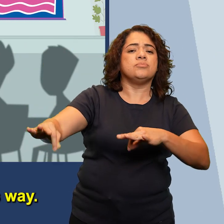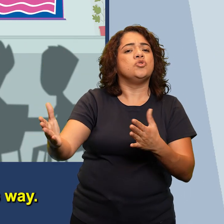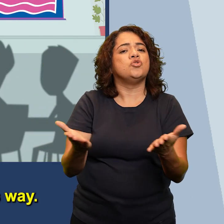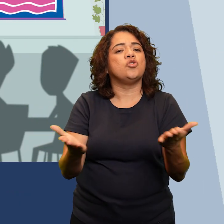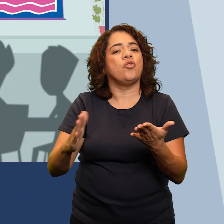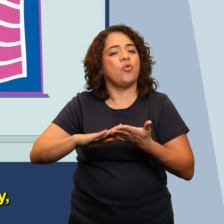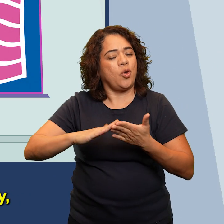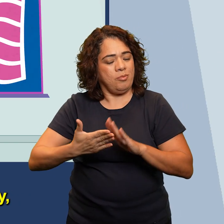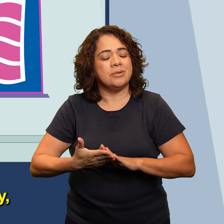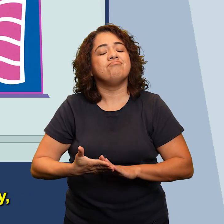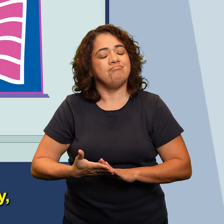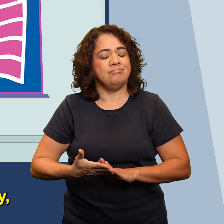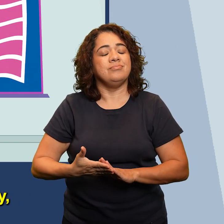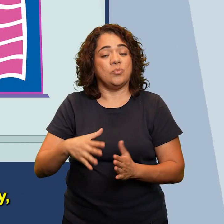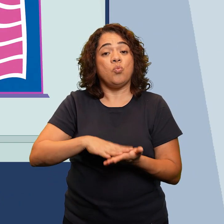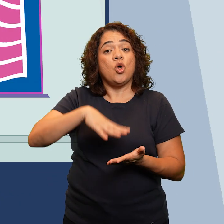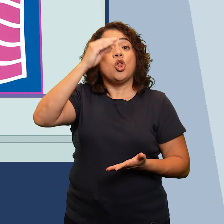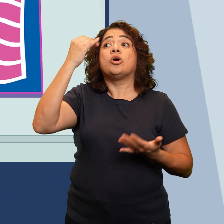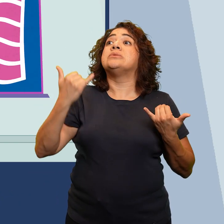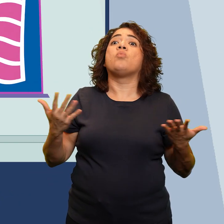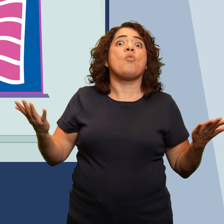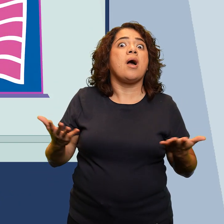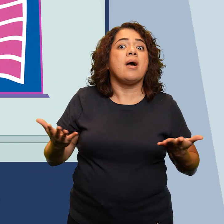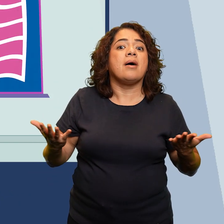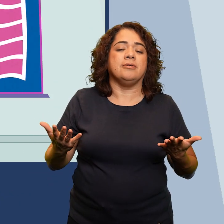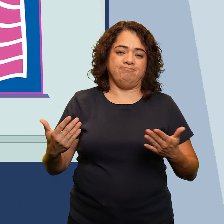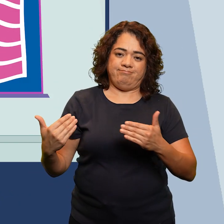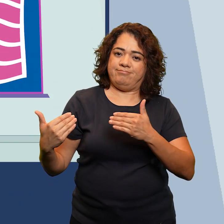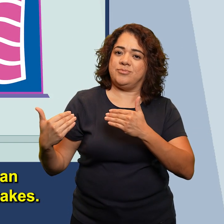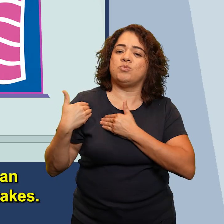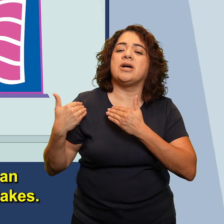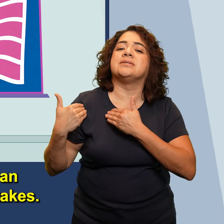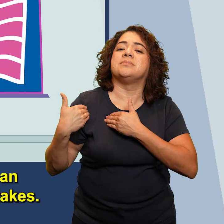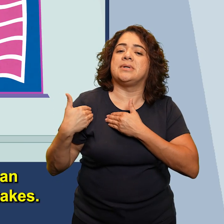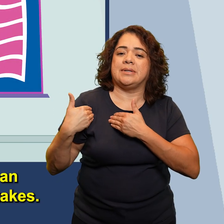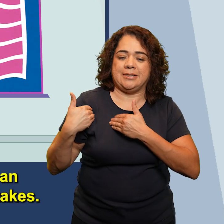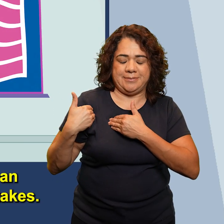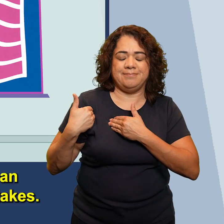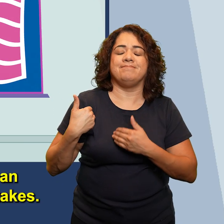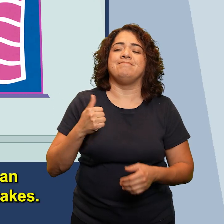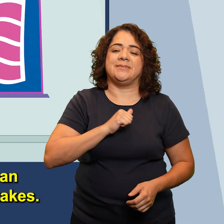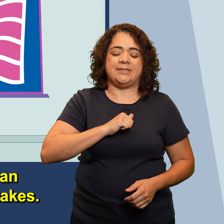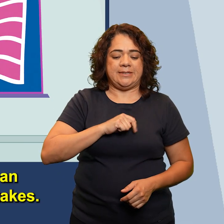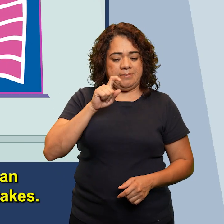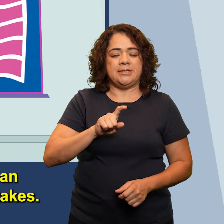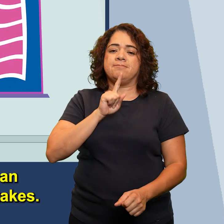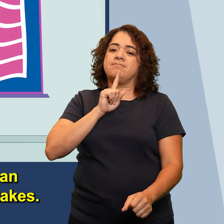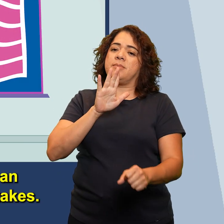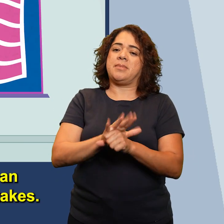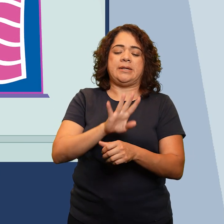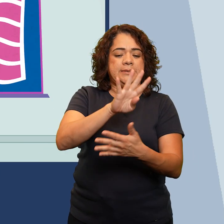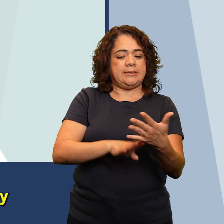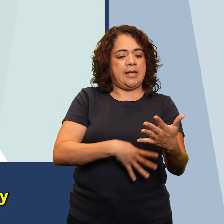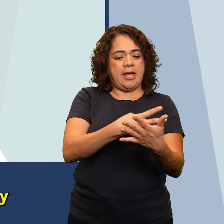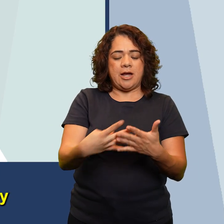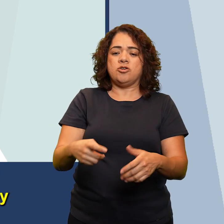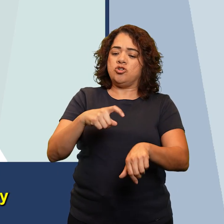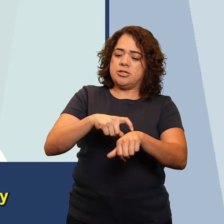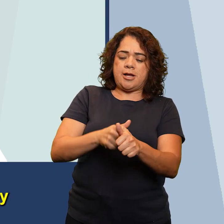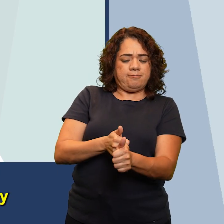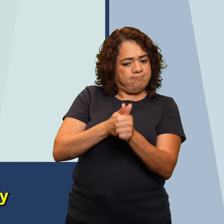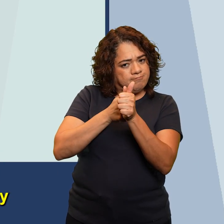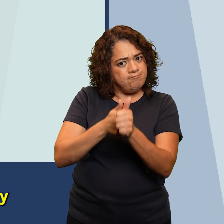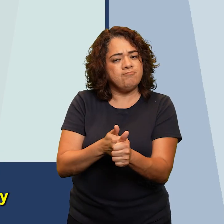community in this way. And as we've learned today, it is also a responsibility. Make sure you know you can commit the time and effort it takes.